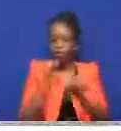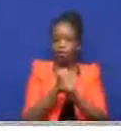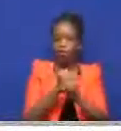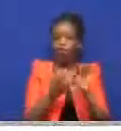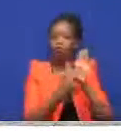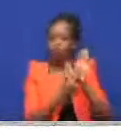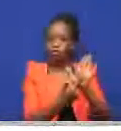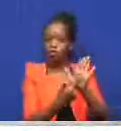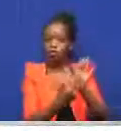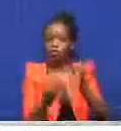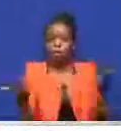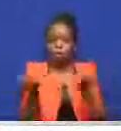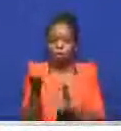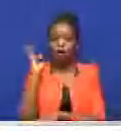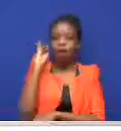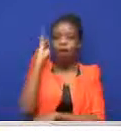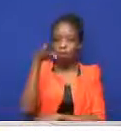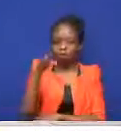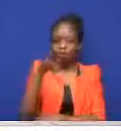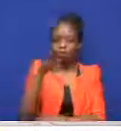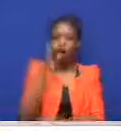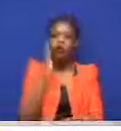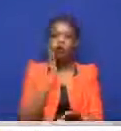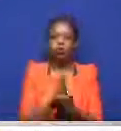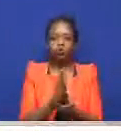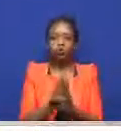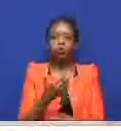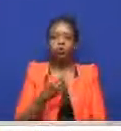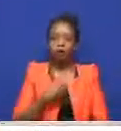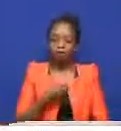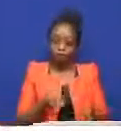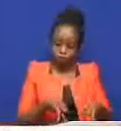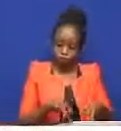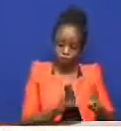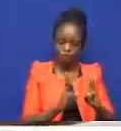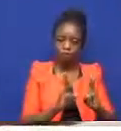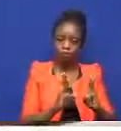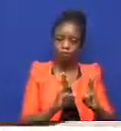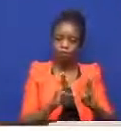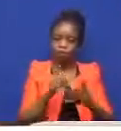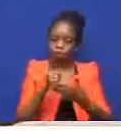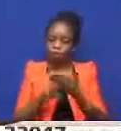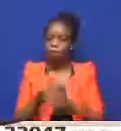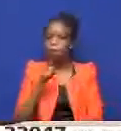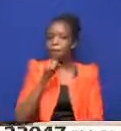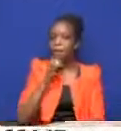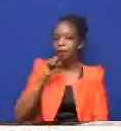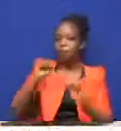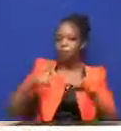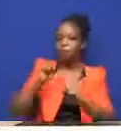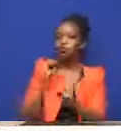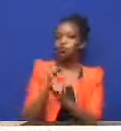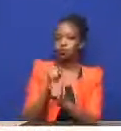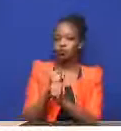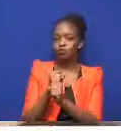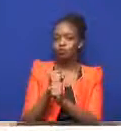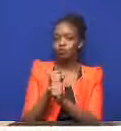where there is a will, indeed there is a way. And what men can do,